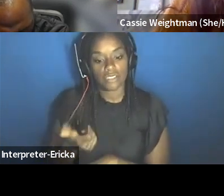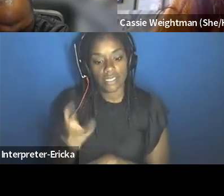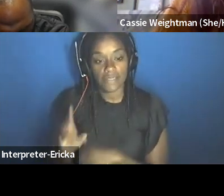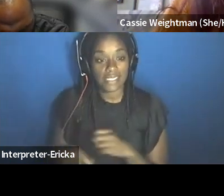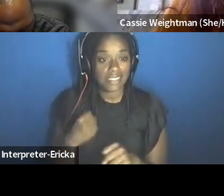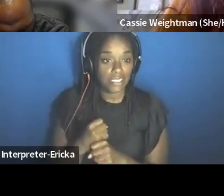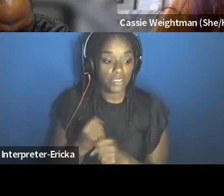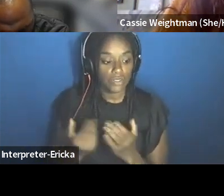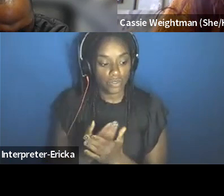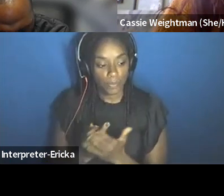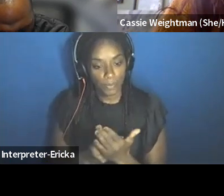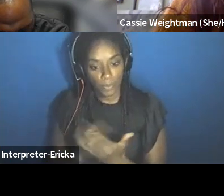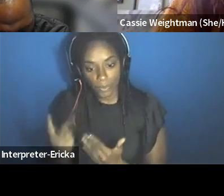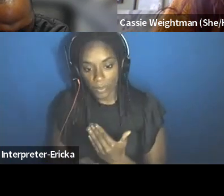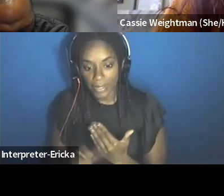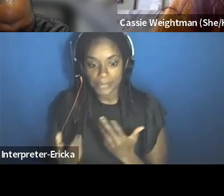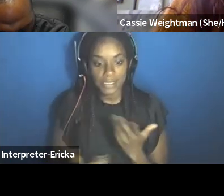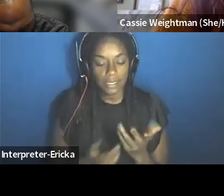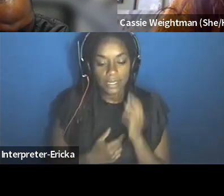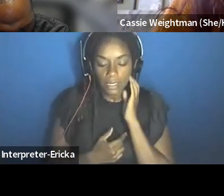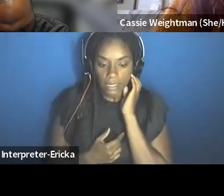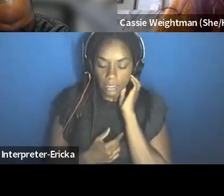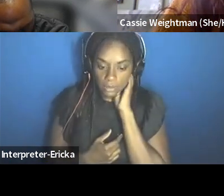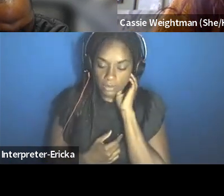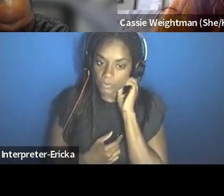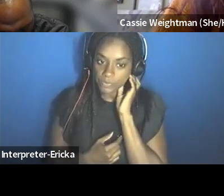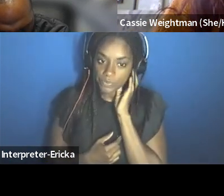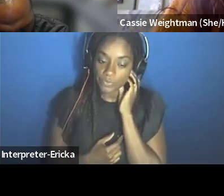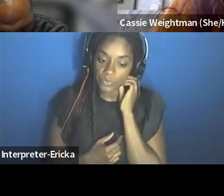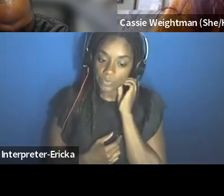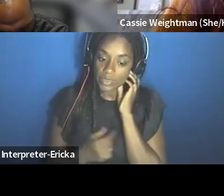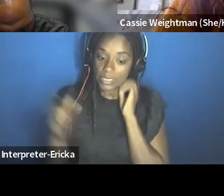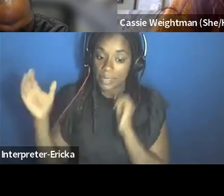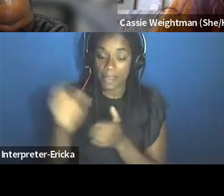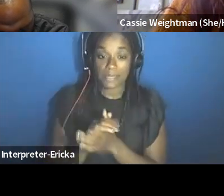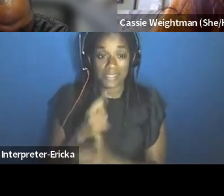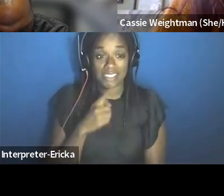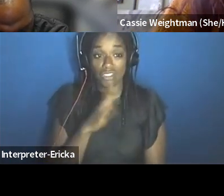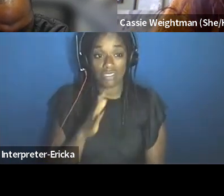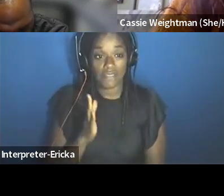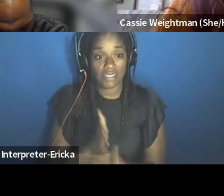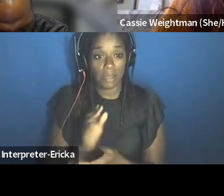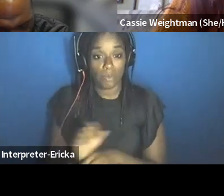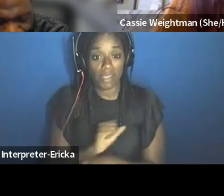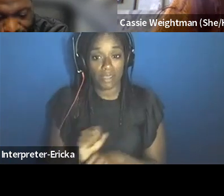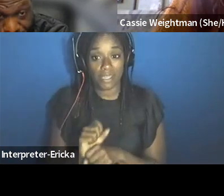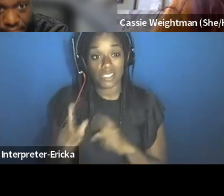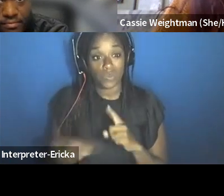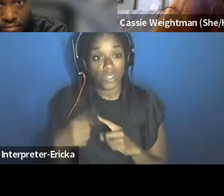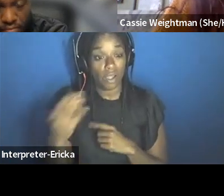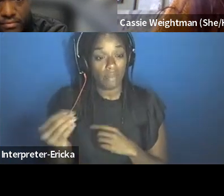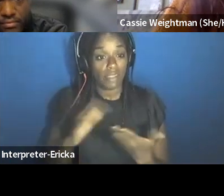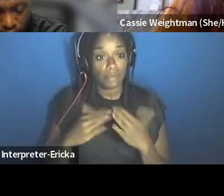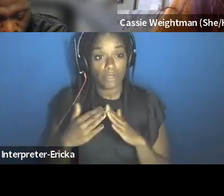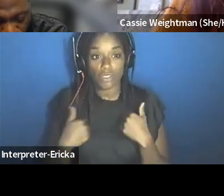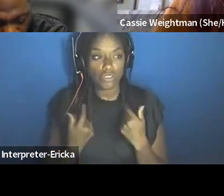programs come about, it's like my husband says that I never stop working, because even when you're out in the community, you're just trying to find stuff,